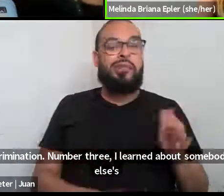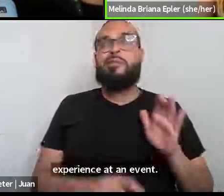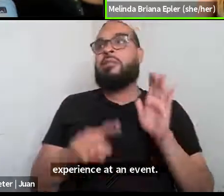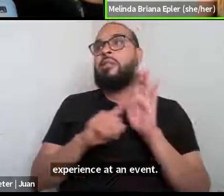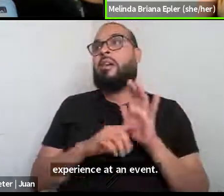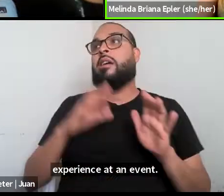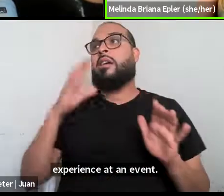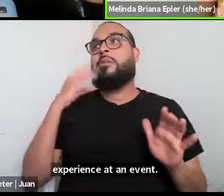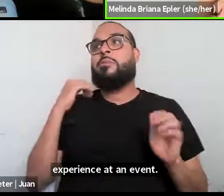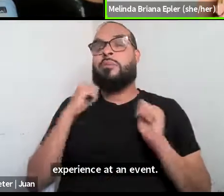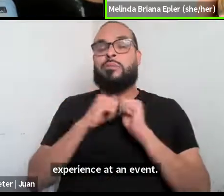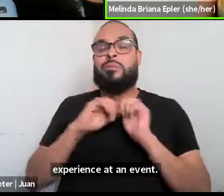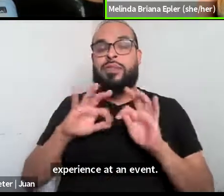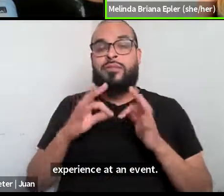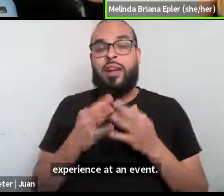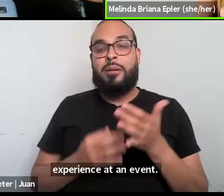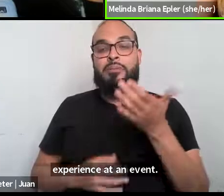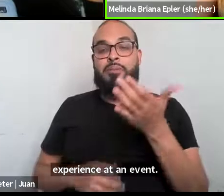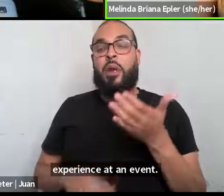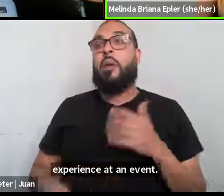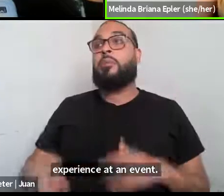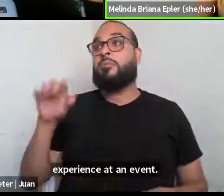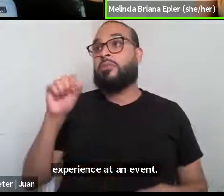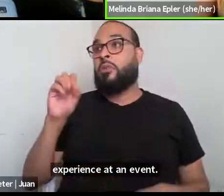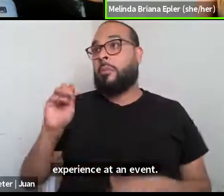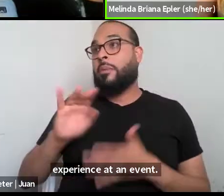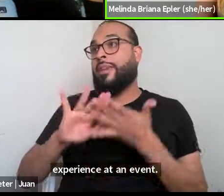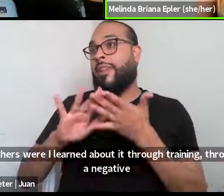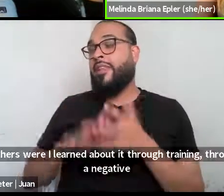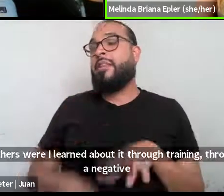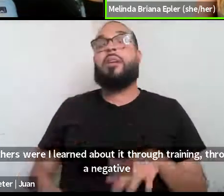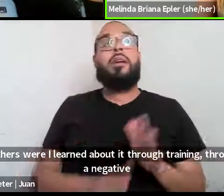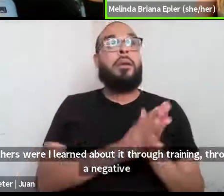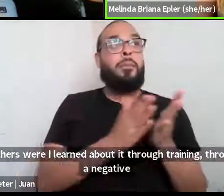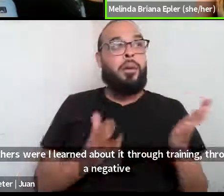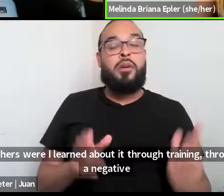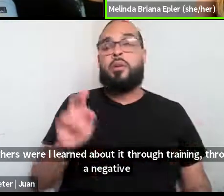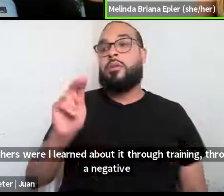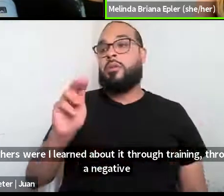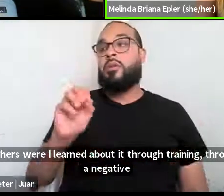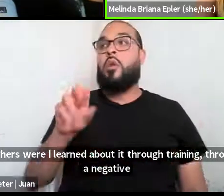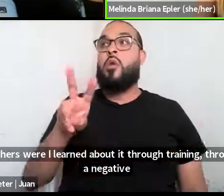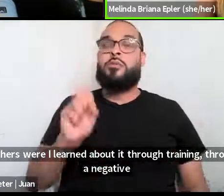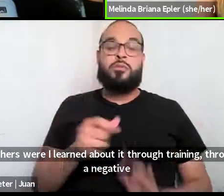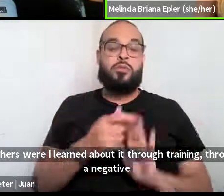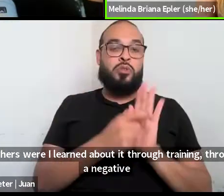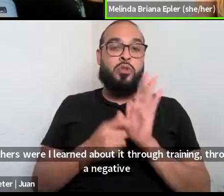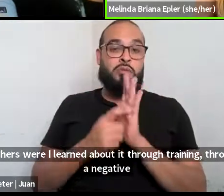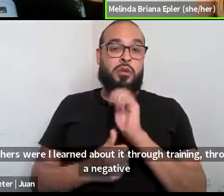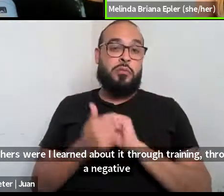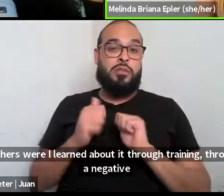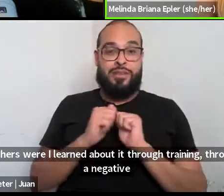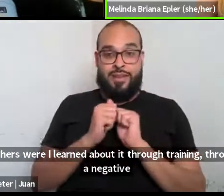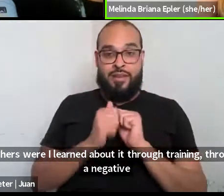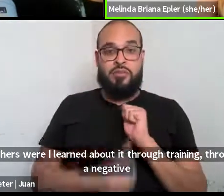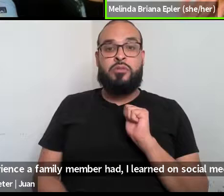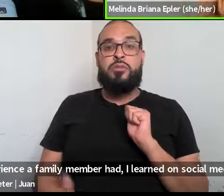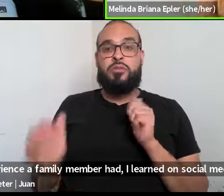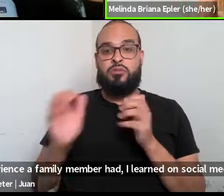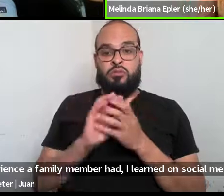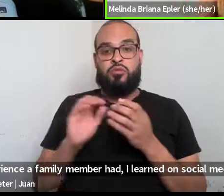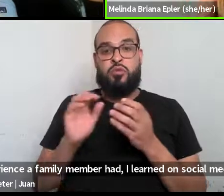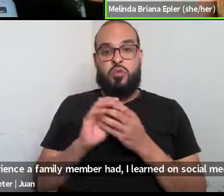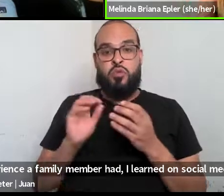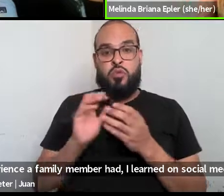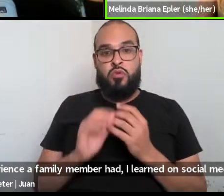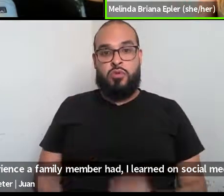family member had. I learned on social media, a book, a news article. Most of that is storytelling. So I'm excited